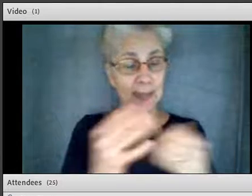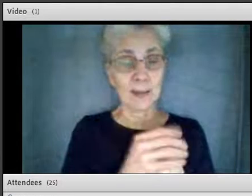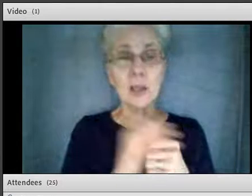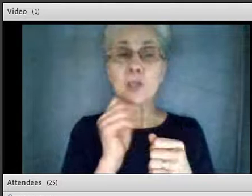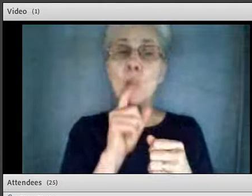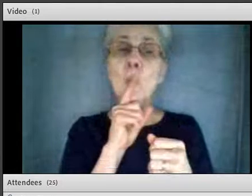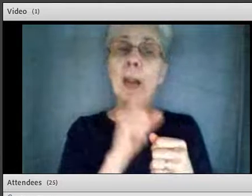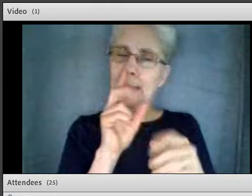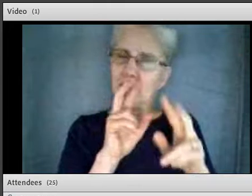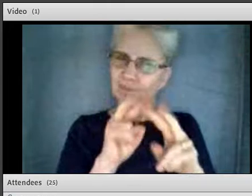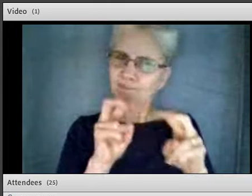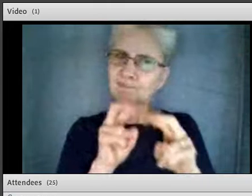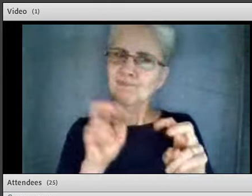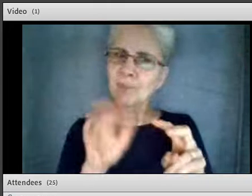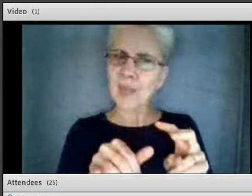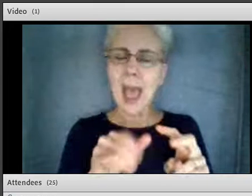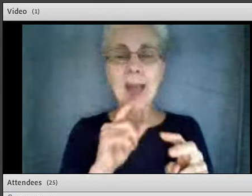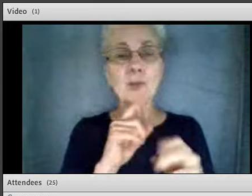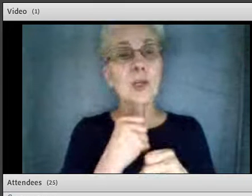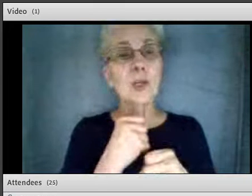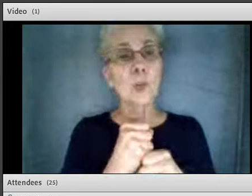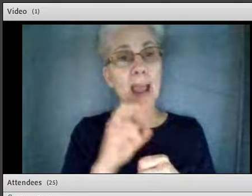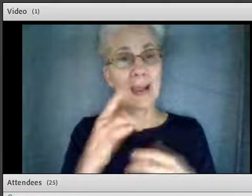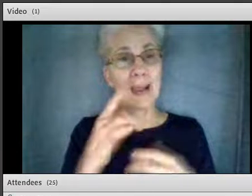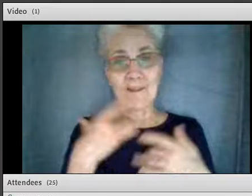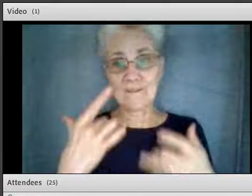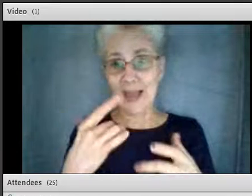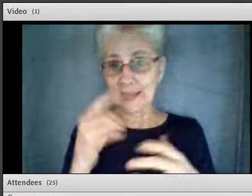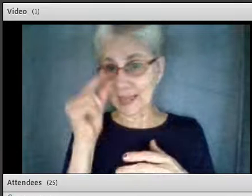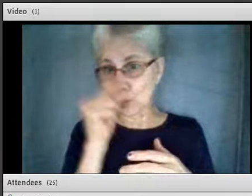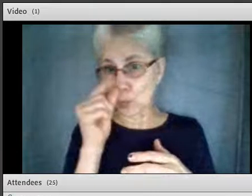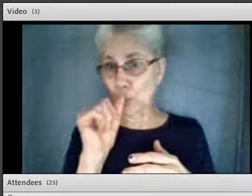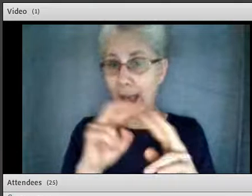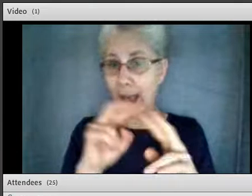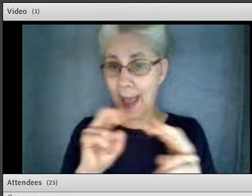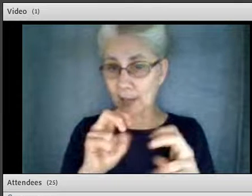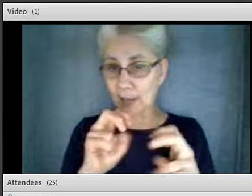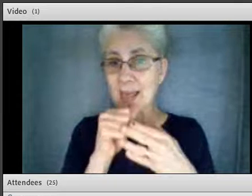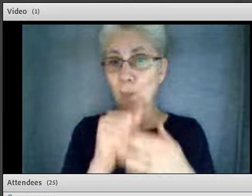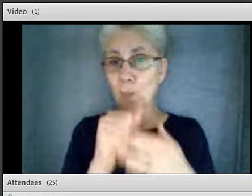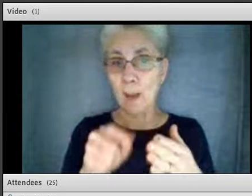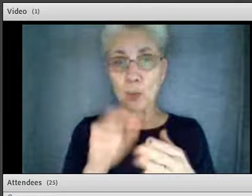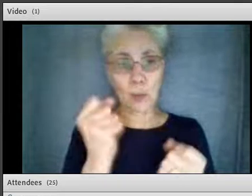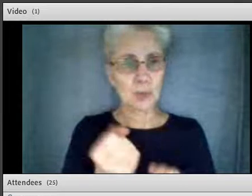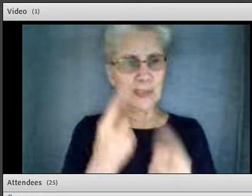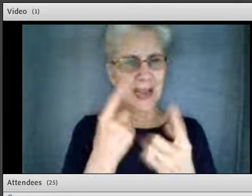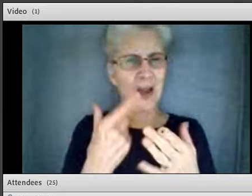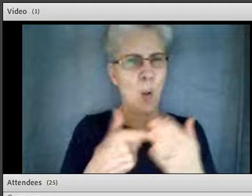create events in Google Analytics, and that will help you understand what they're clicking on within the site.